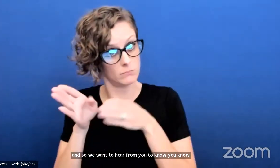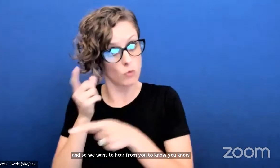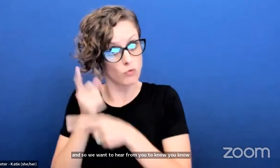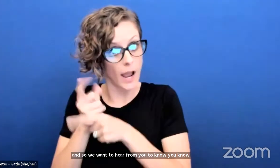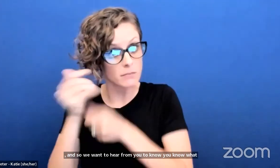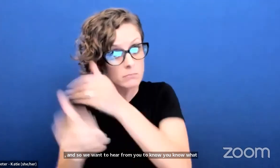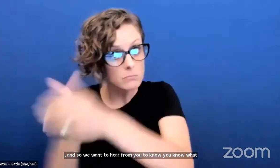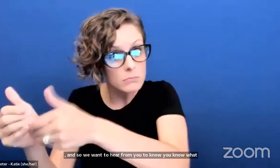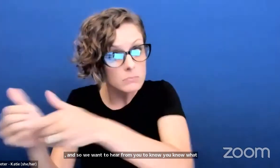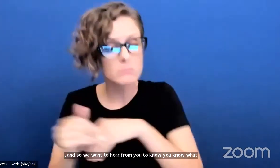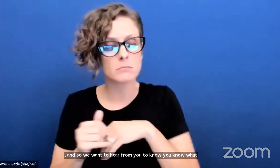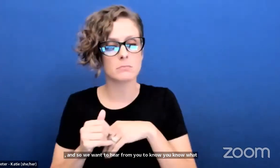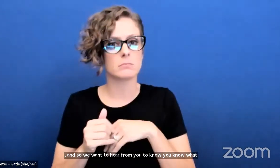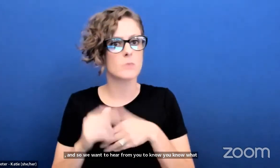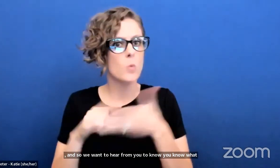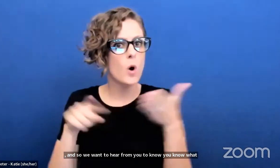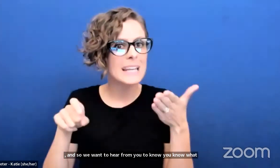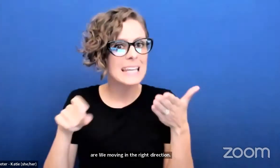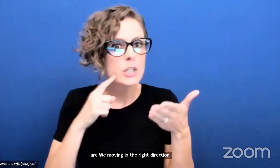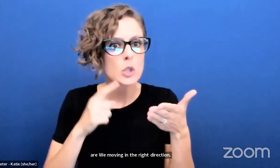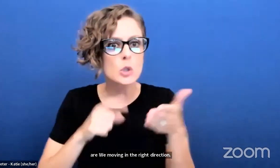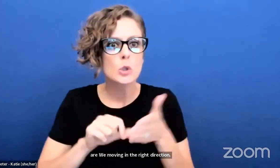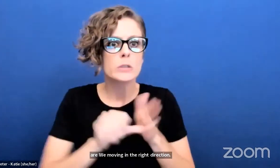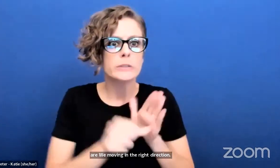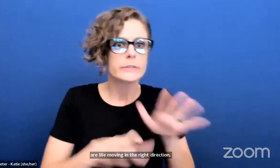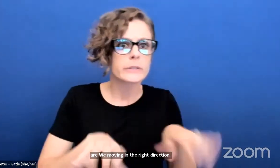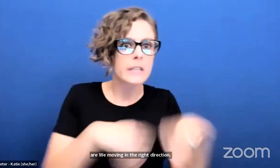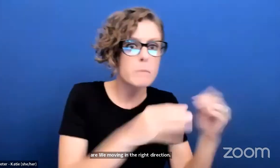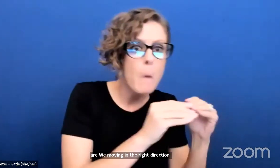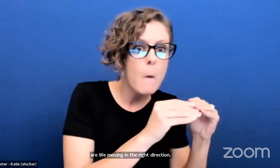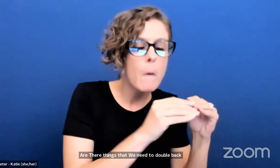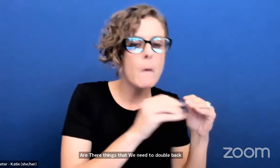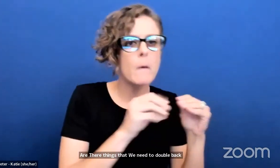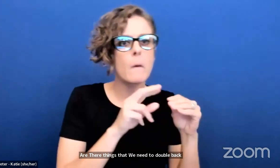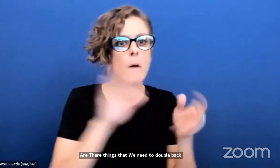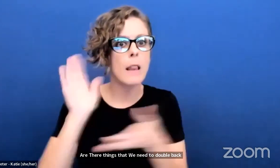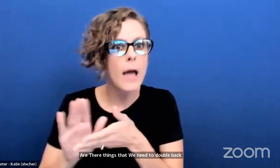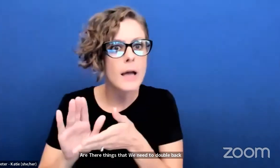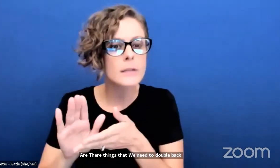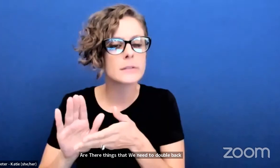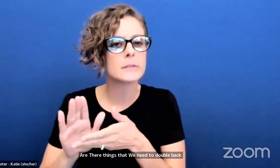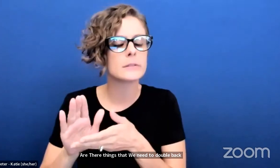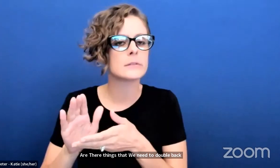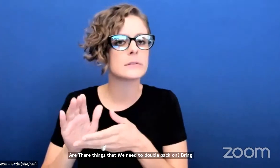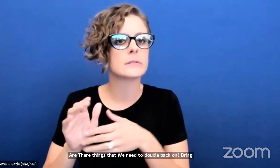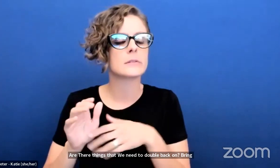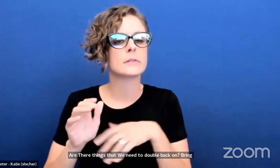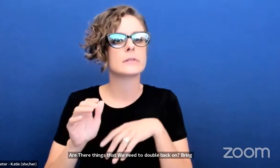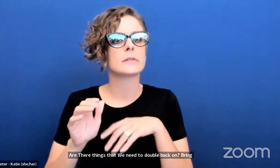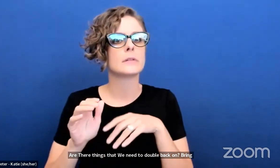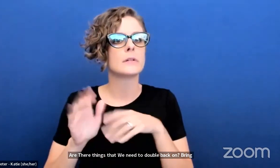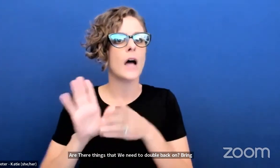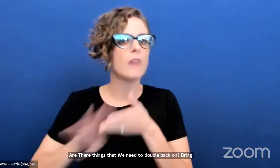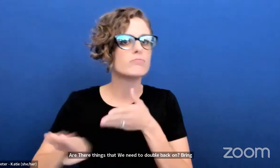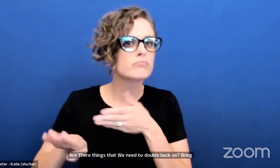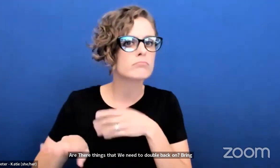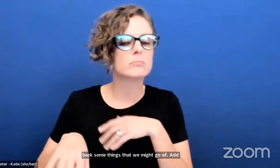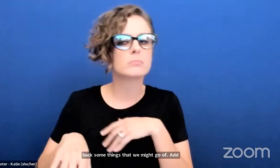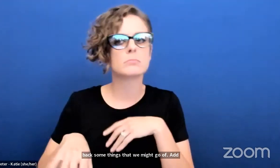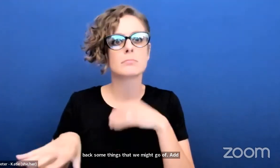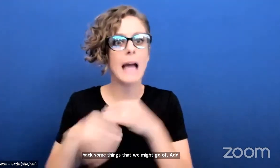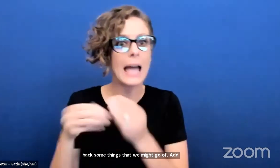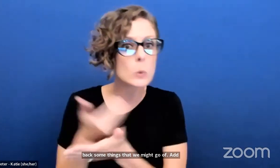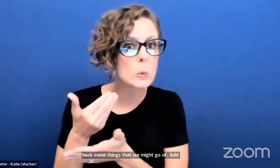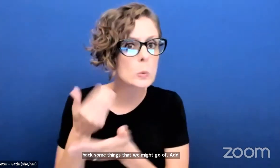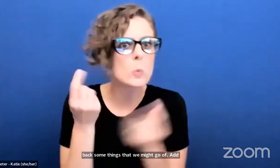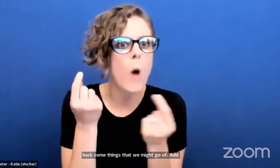that we need to double back on, bring back some things that we let go of, add some new things?